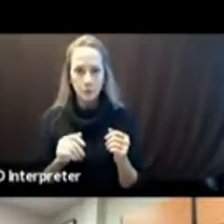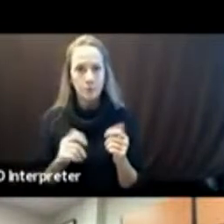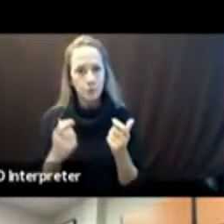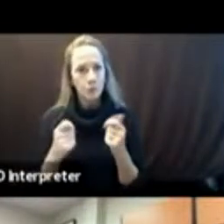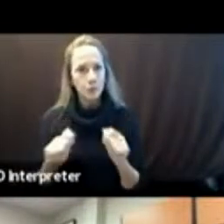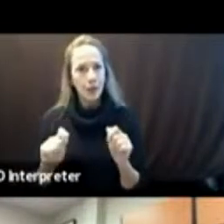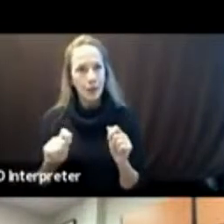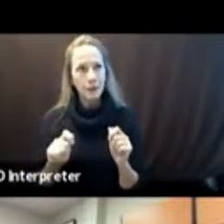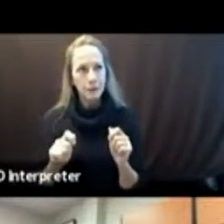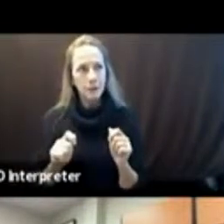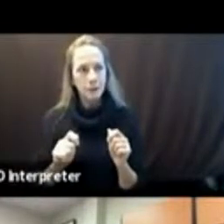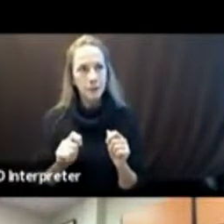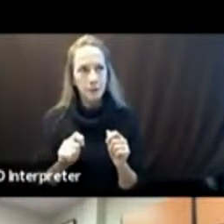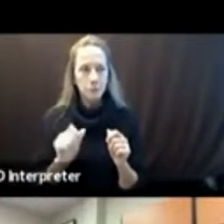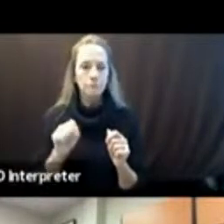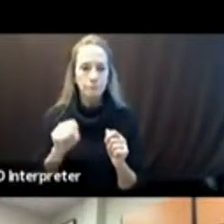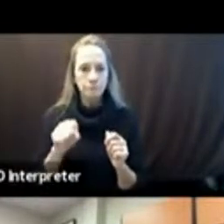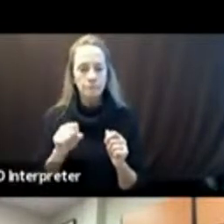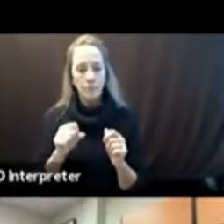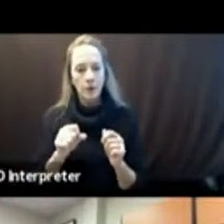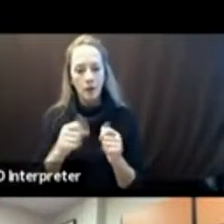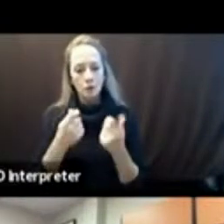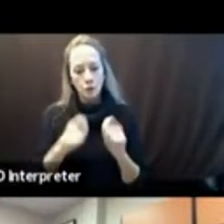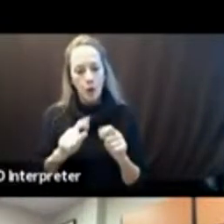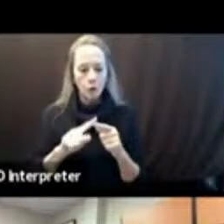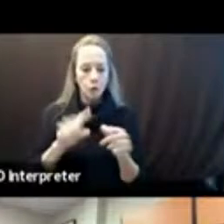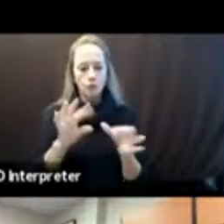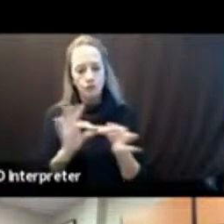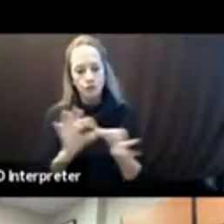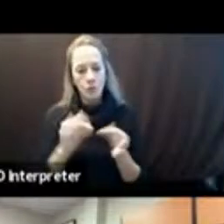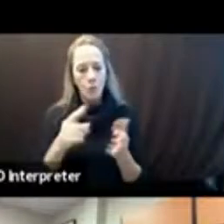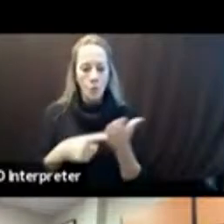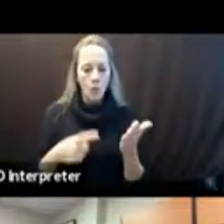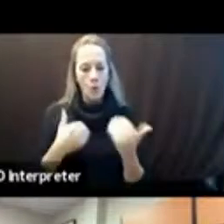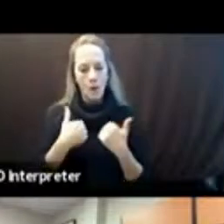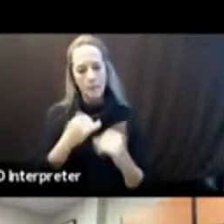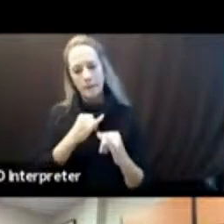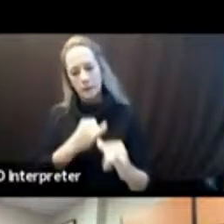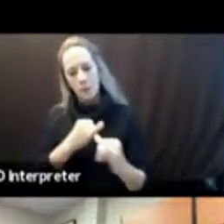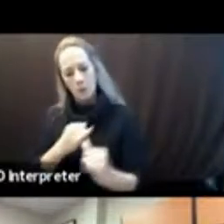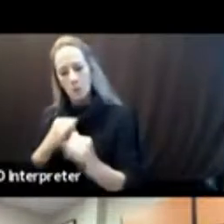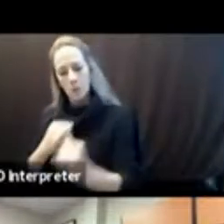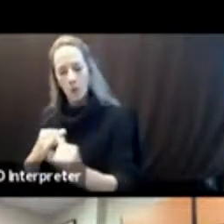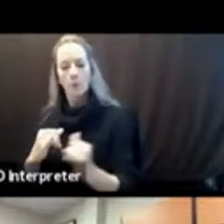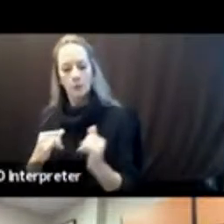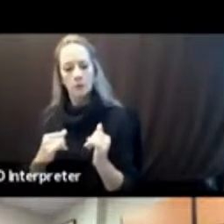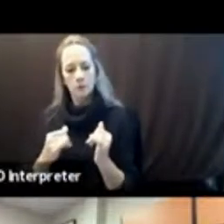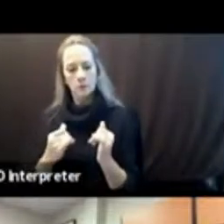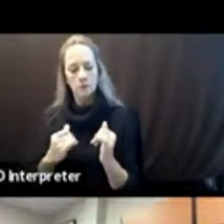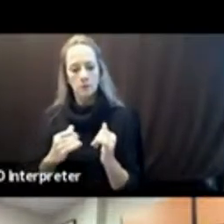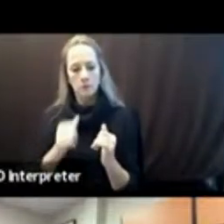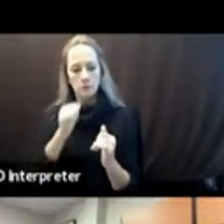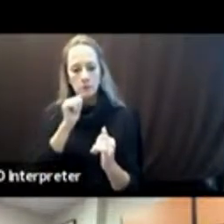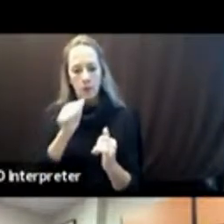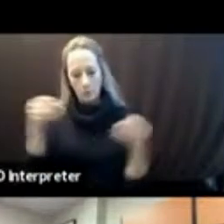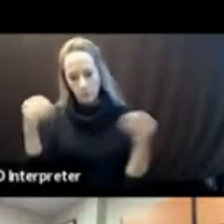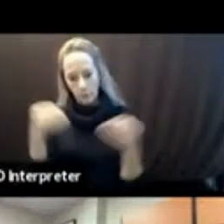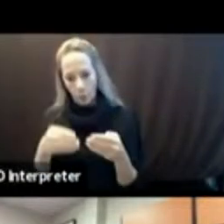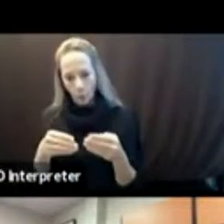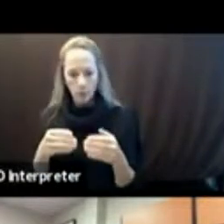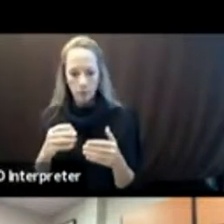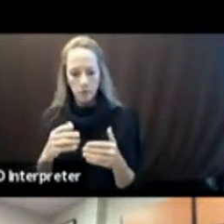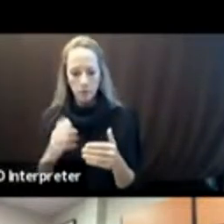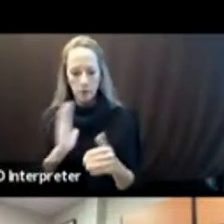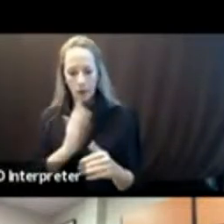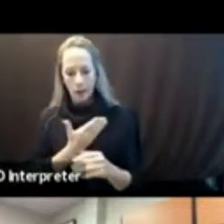to address what we have in common rather than our differences. And I agree with Dr. O'Brien.